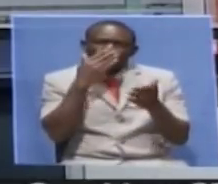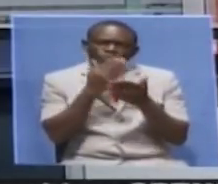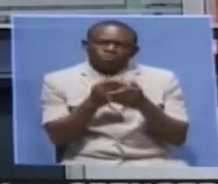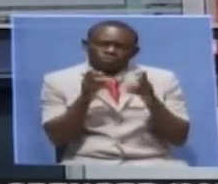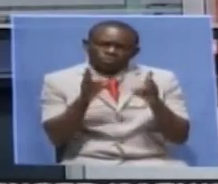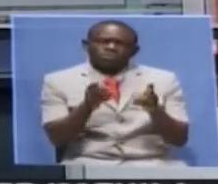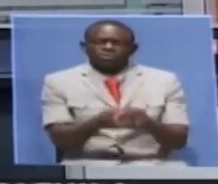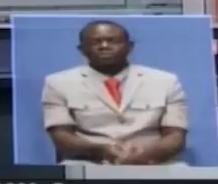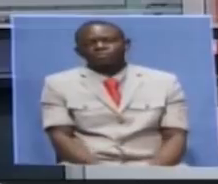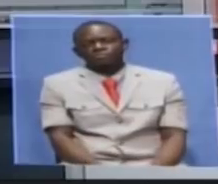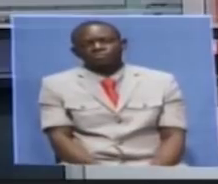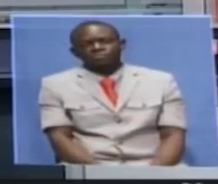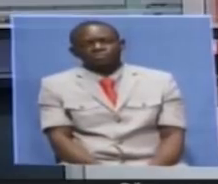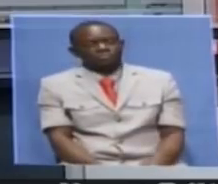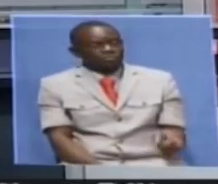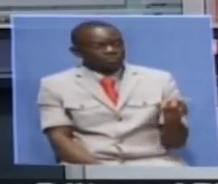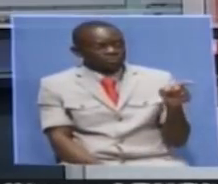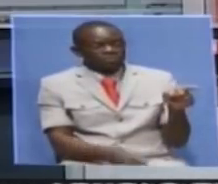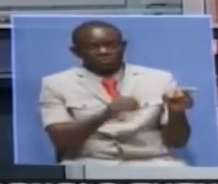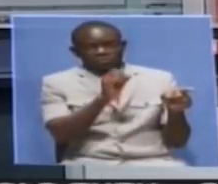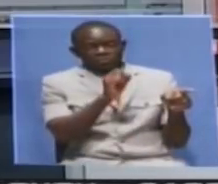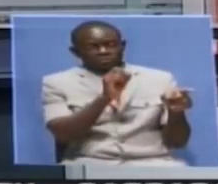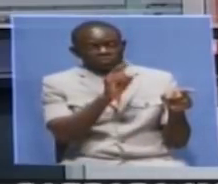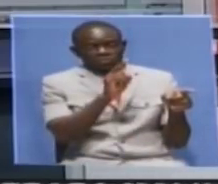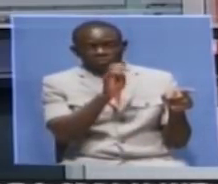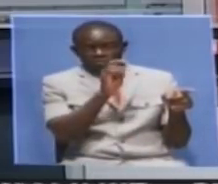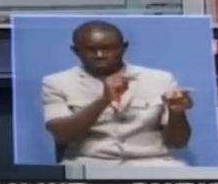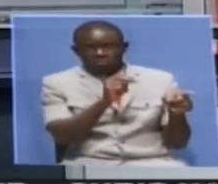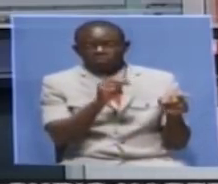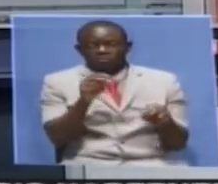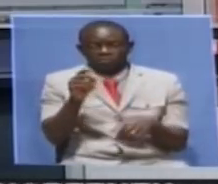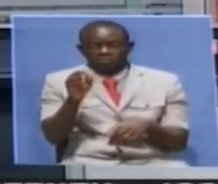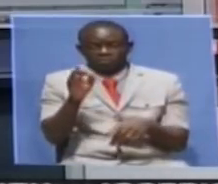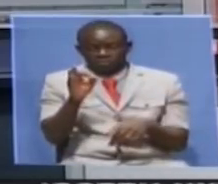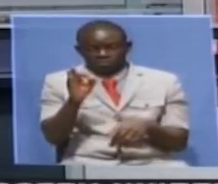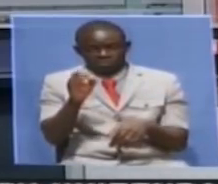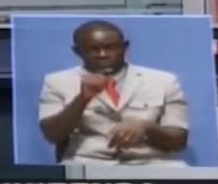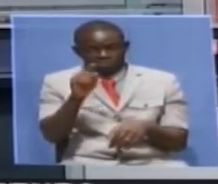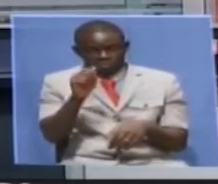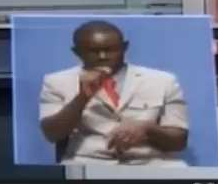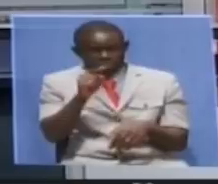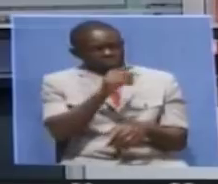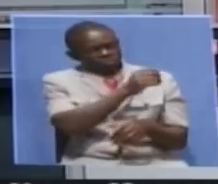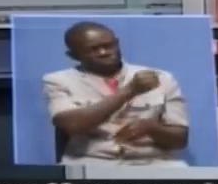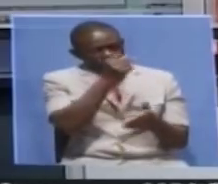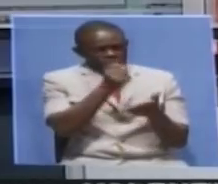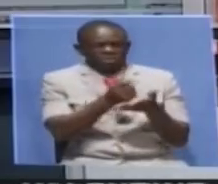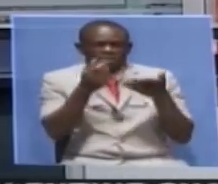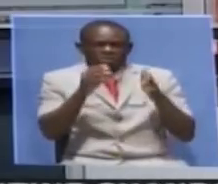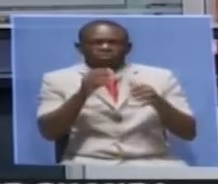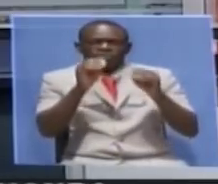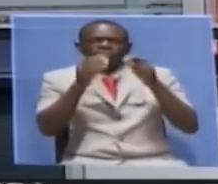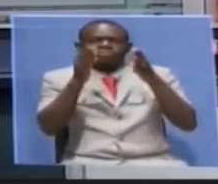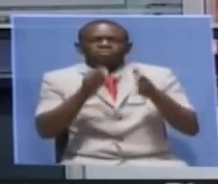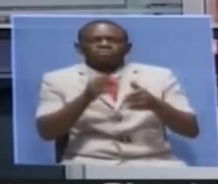news, the Football Association of Zambia FAZ has officially announced Sven Vandenbroek as new head coach of the Zambia national football